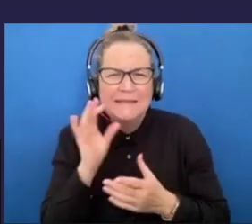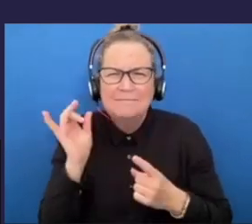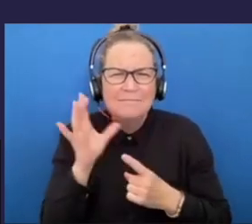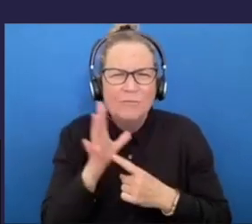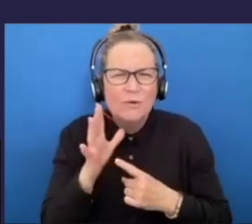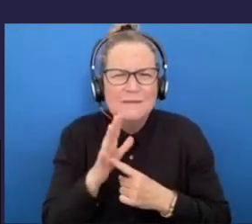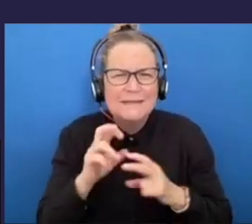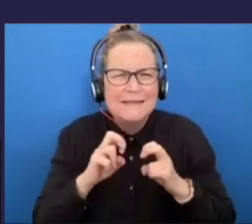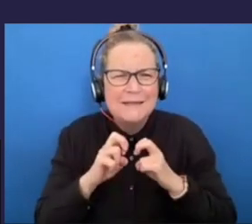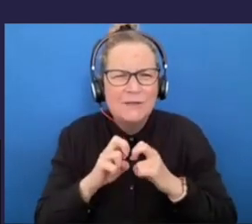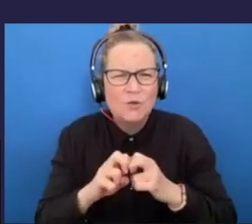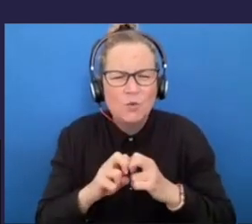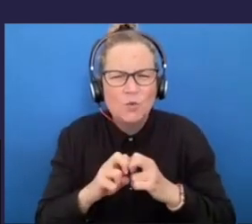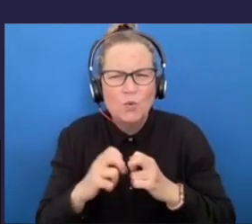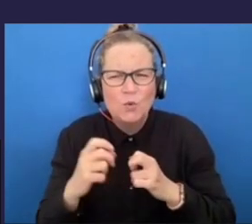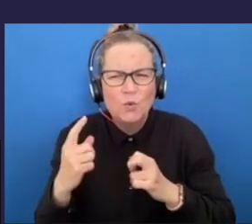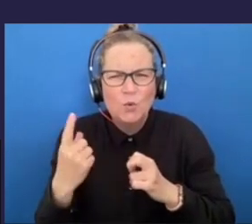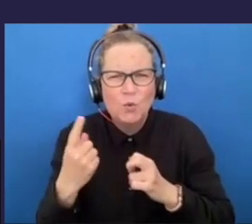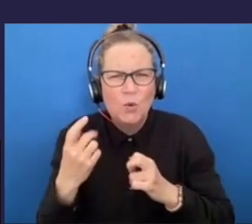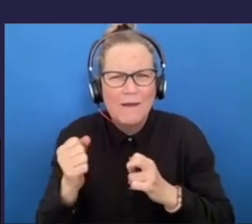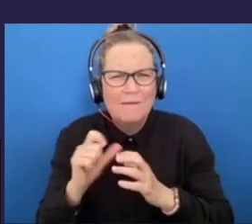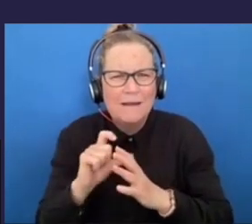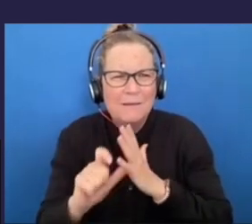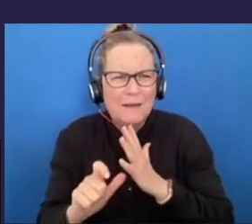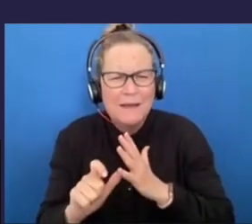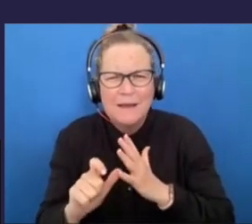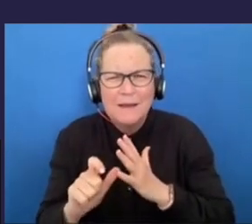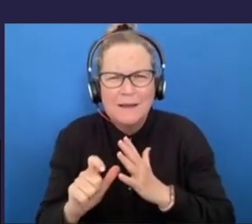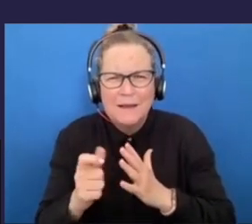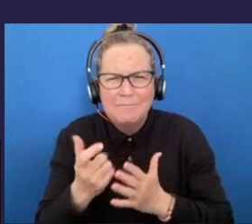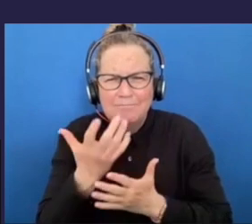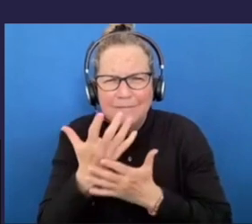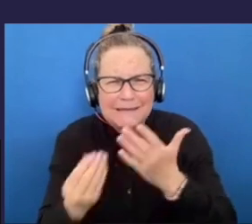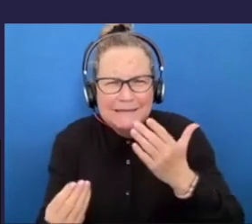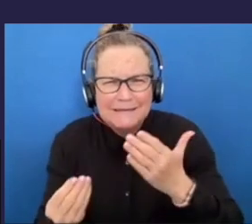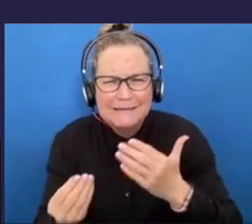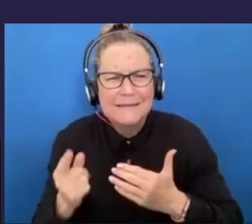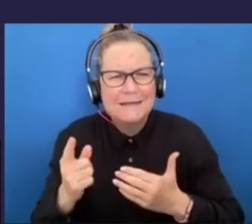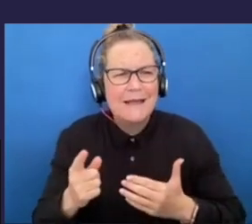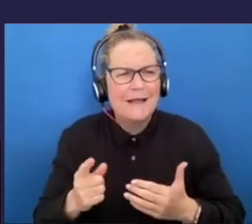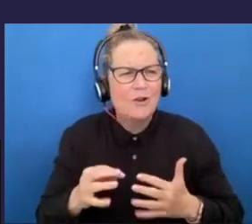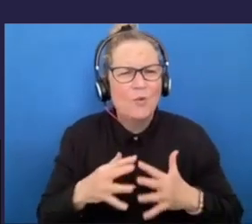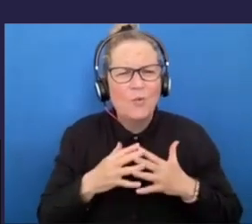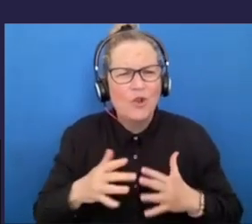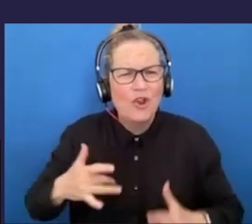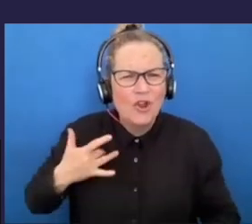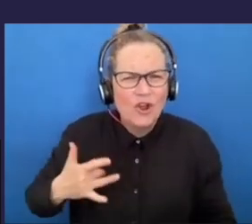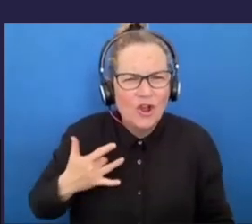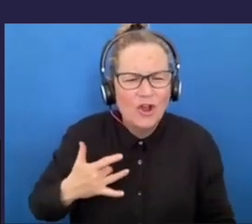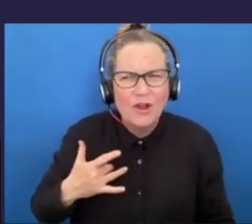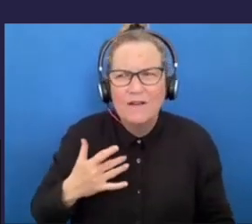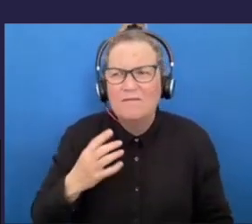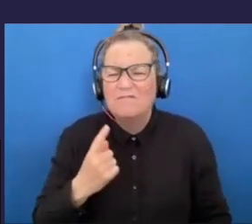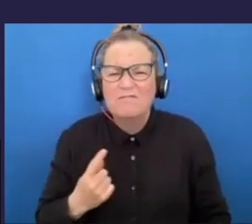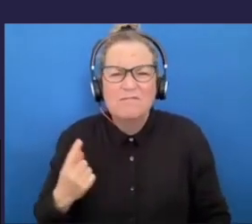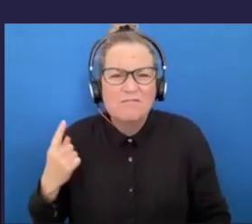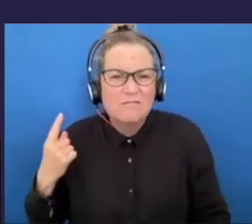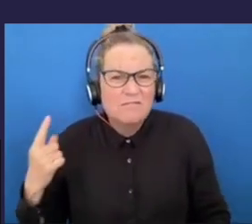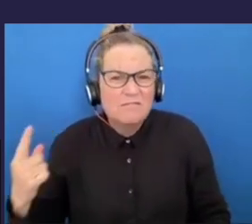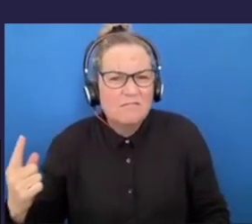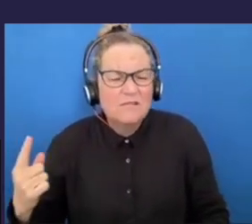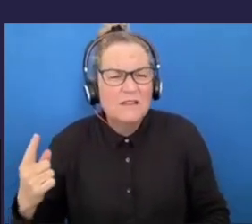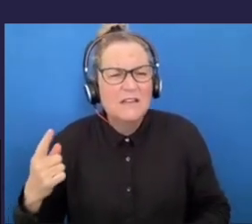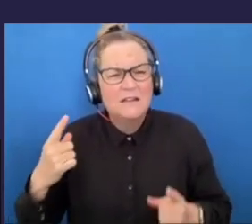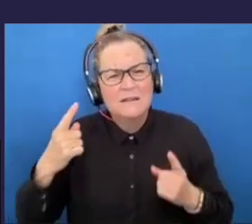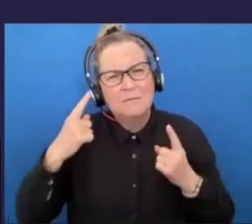were facing. A life without any real meaning, a sense of isolation, and ultimately just loneliness. The idea